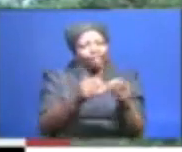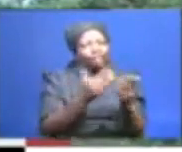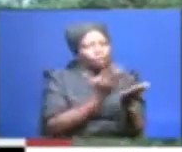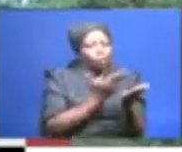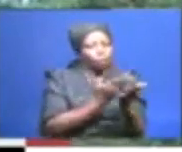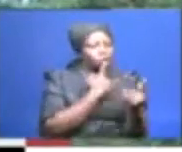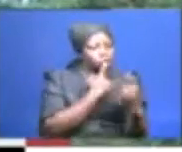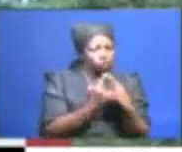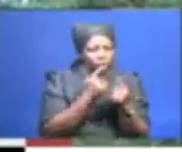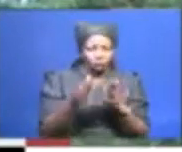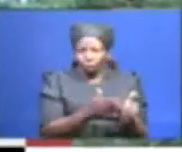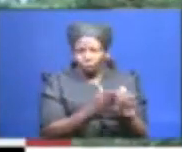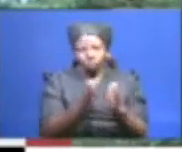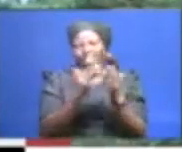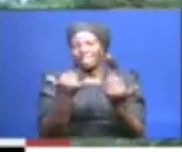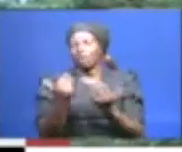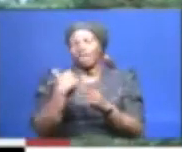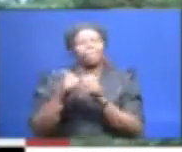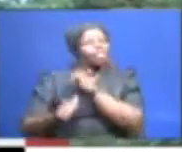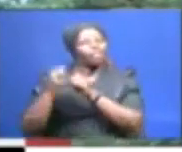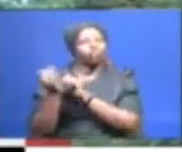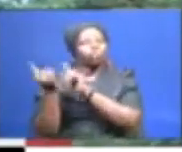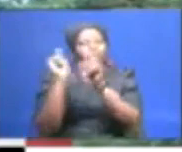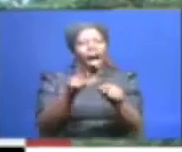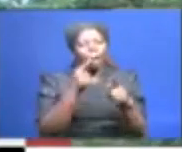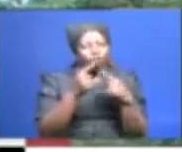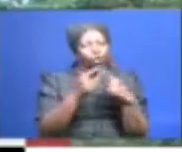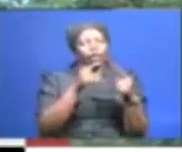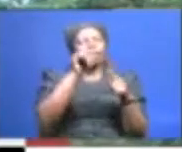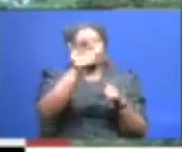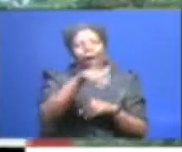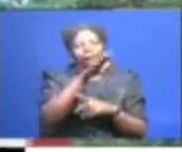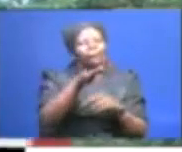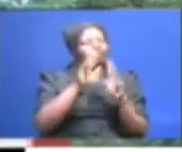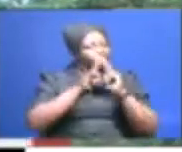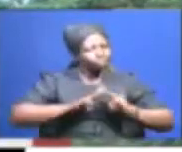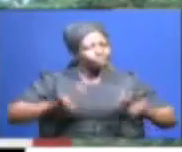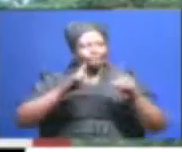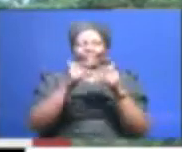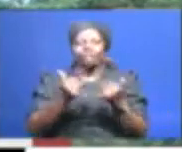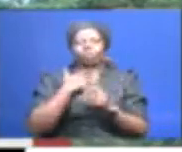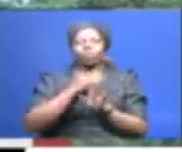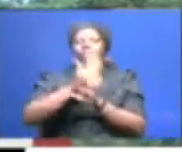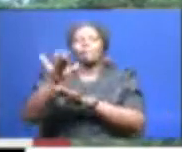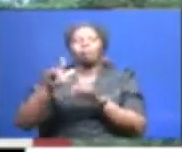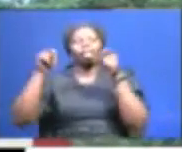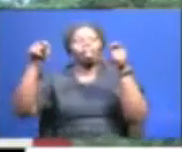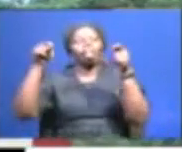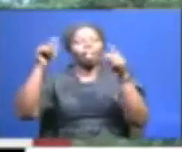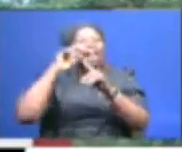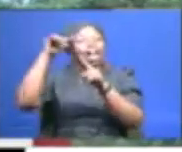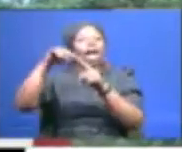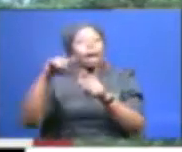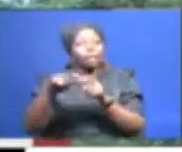ya kwenda kuongea kwa amani kwa bunge. Ati wanataka kurudi maandamano. Ati waende wavunje mali ya wananchi. Ati